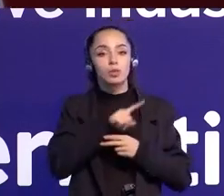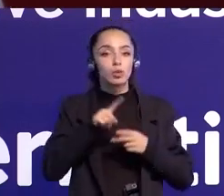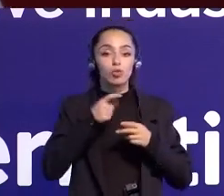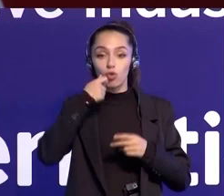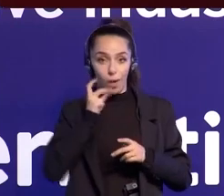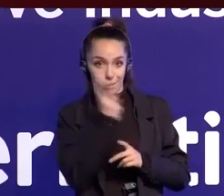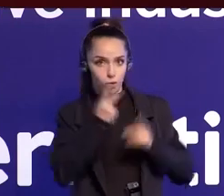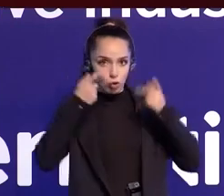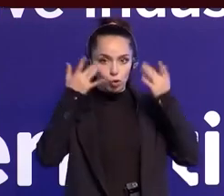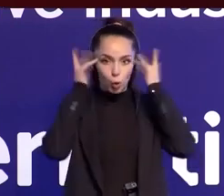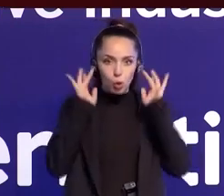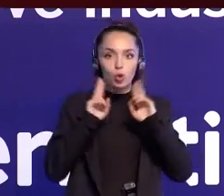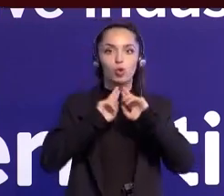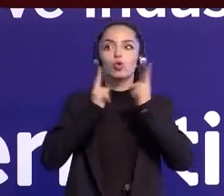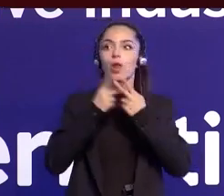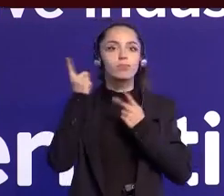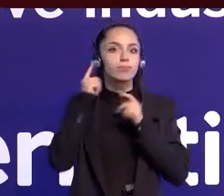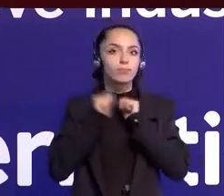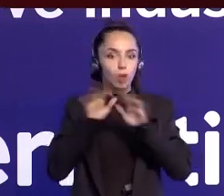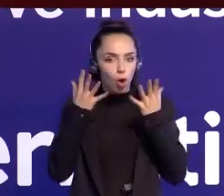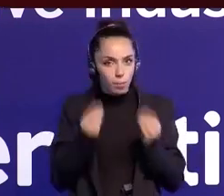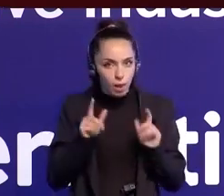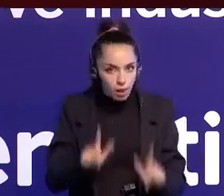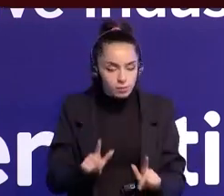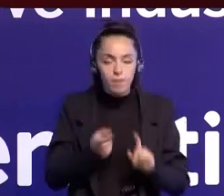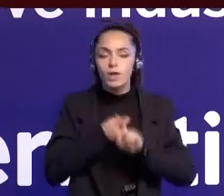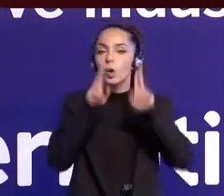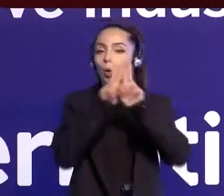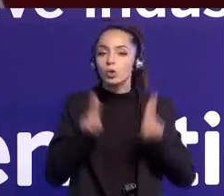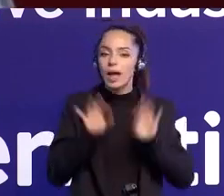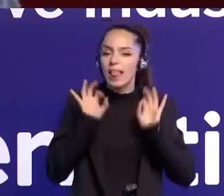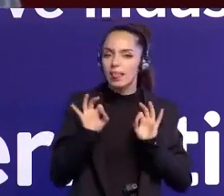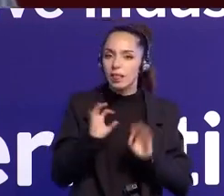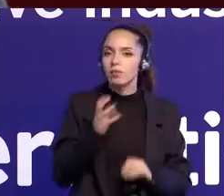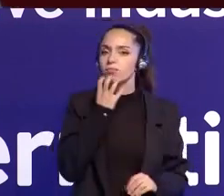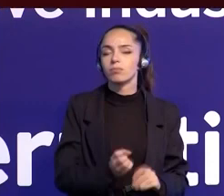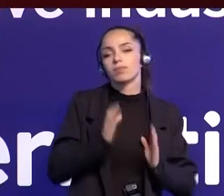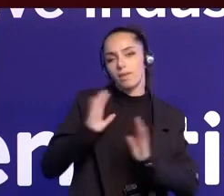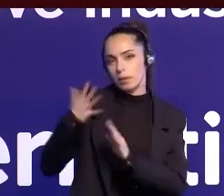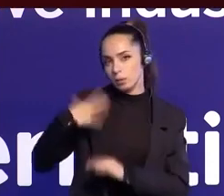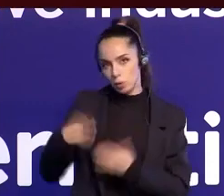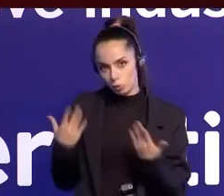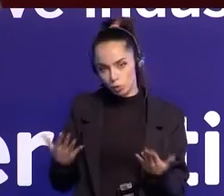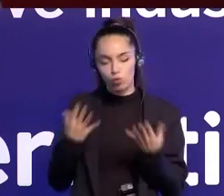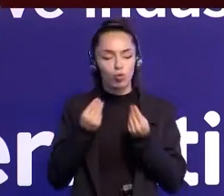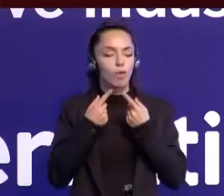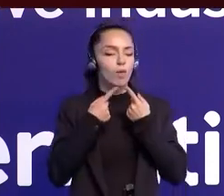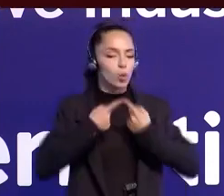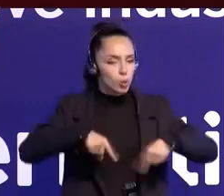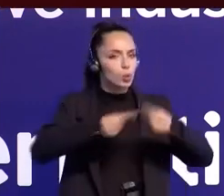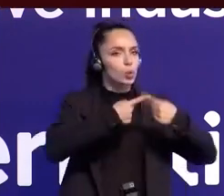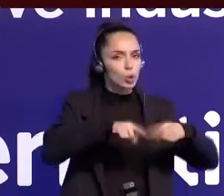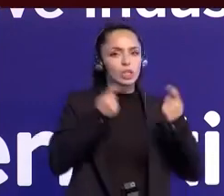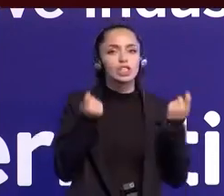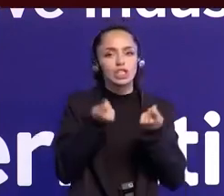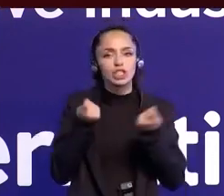now a lot of creative professionals abroad that establish new partnerships that create content in cooperation with